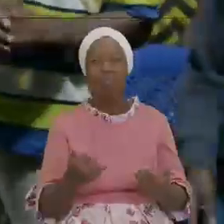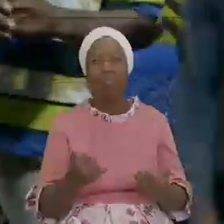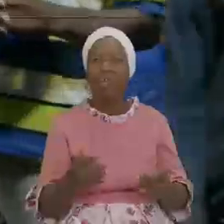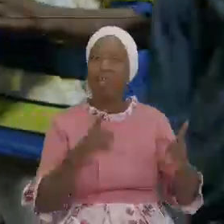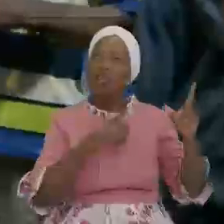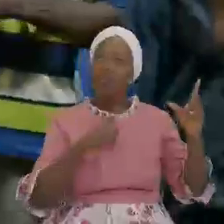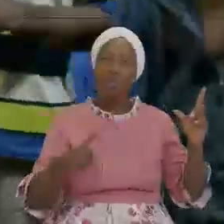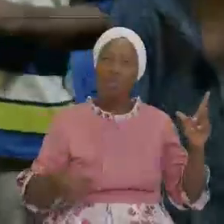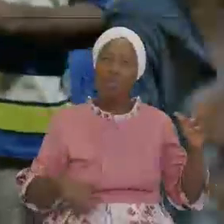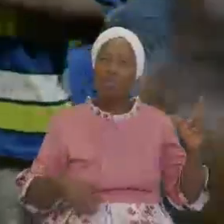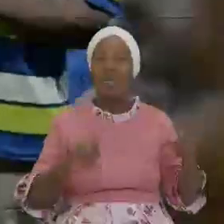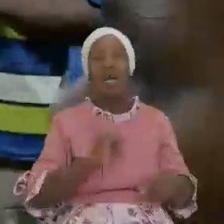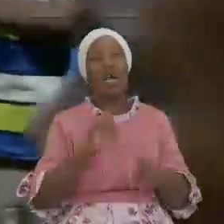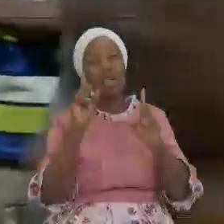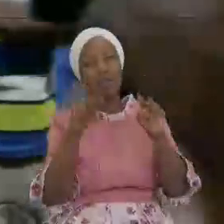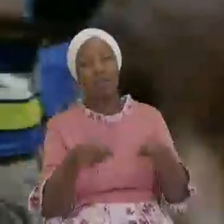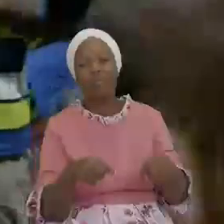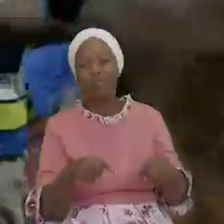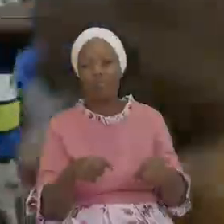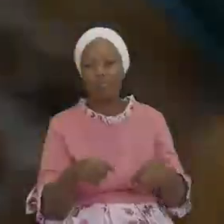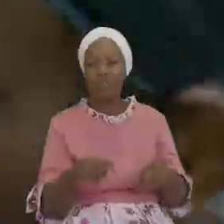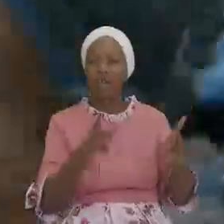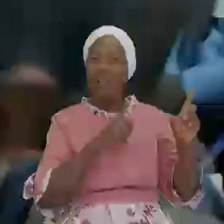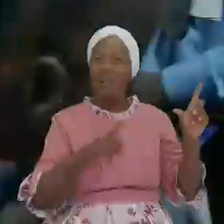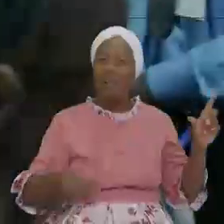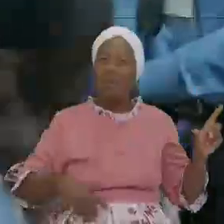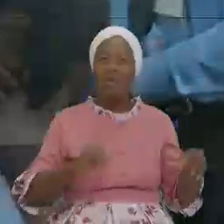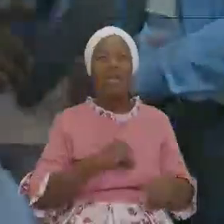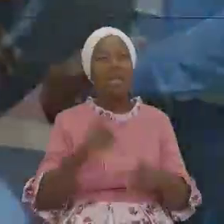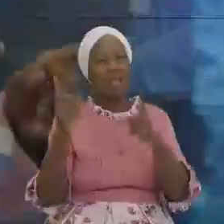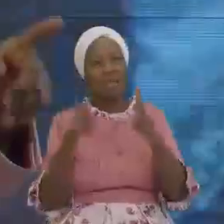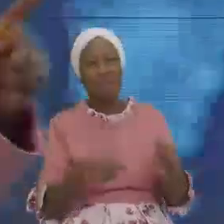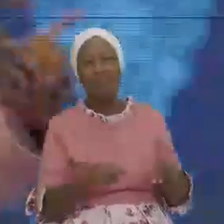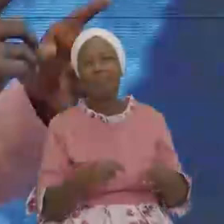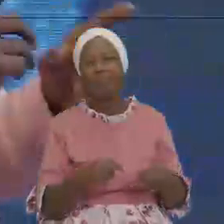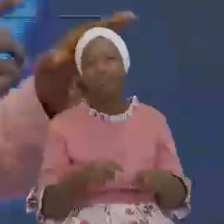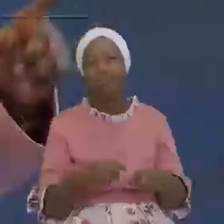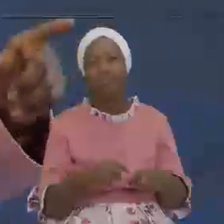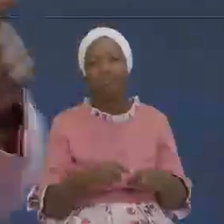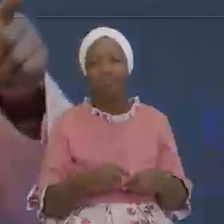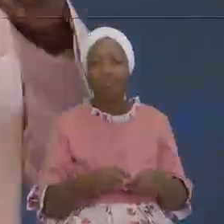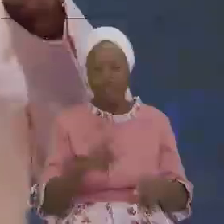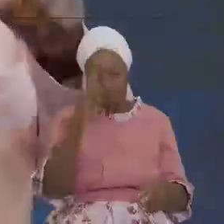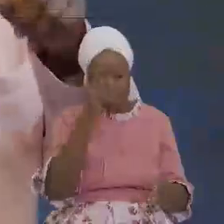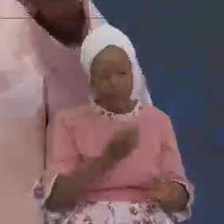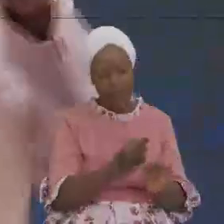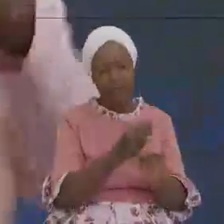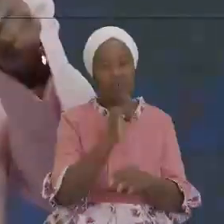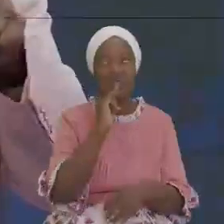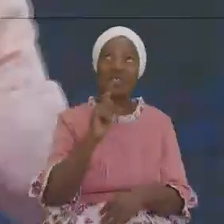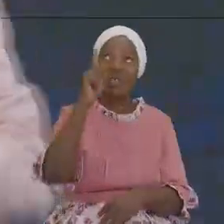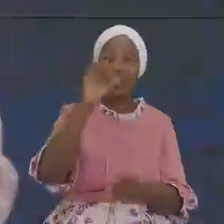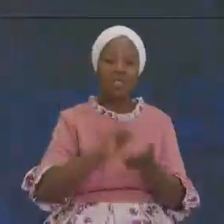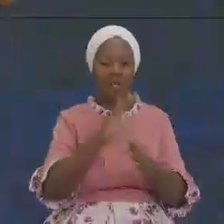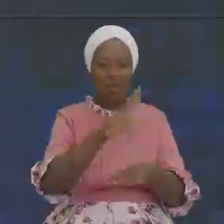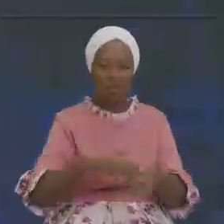Lord, I come. Lord, I come. Faithful is he that calleth you,